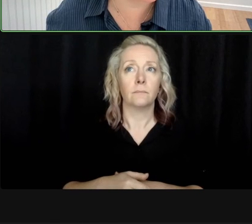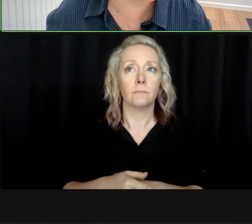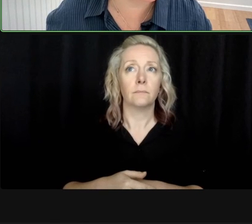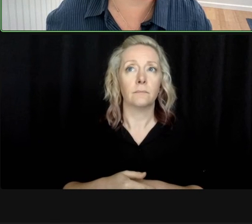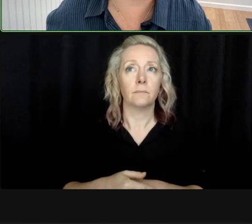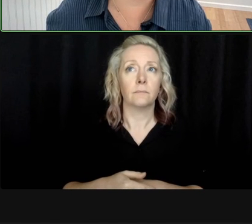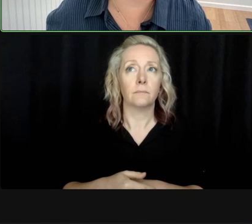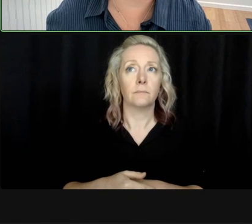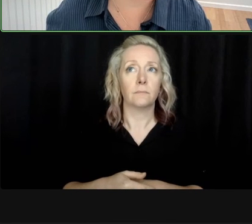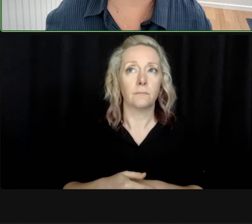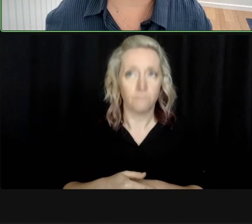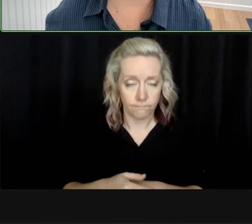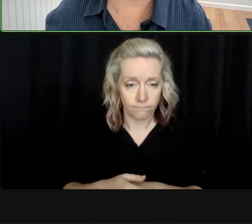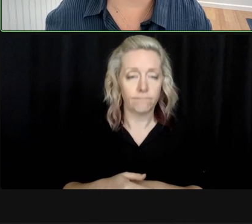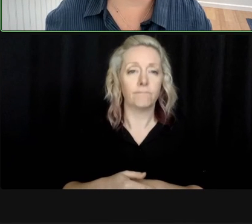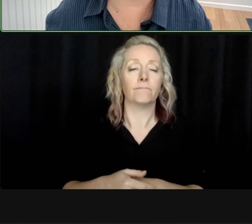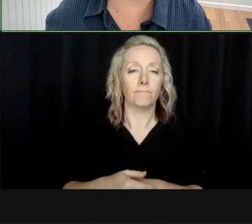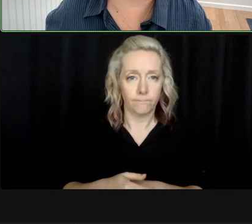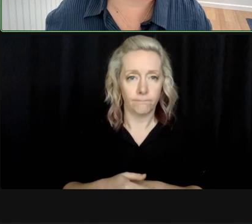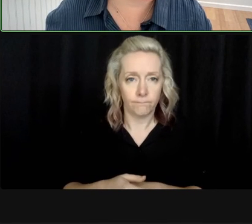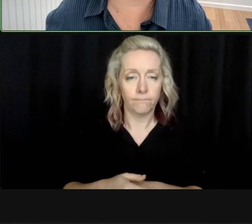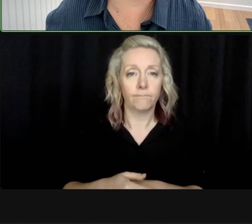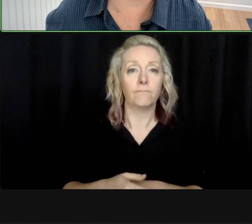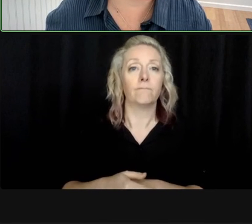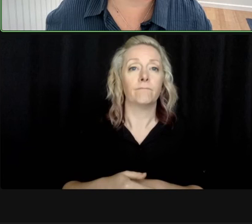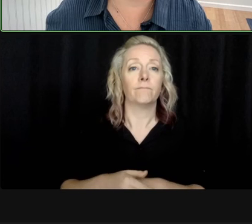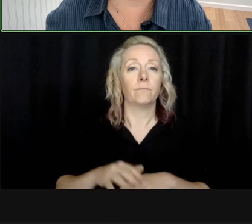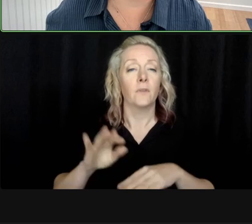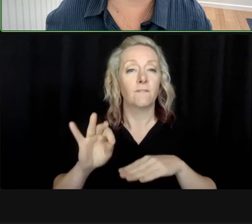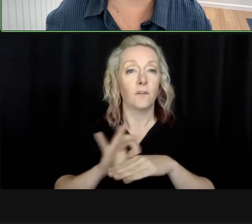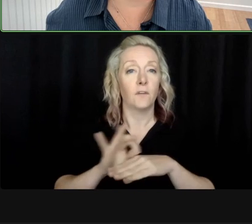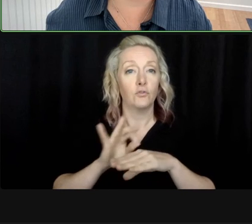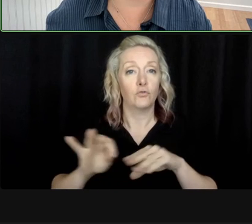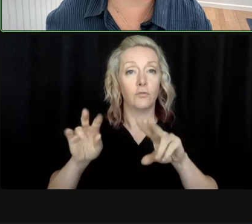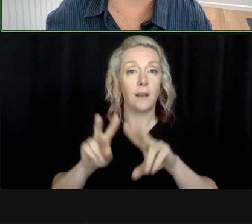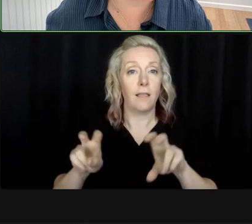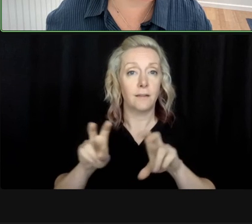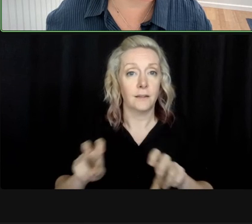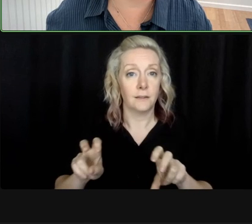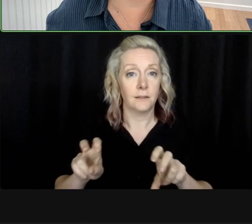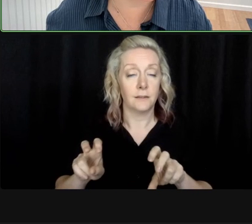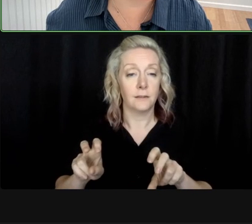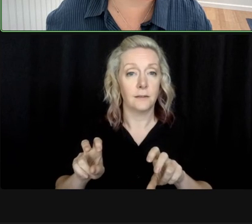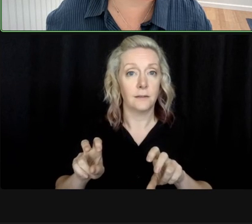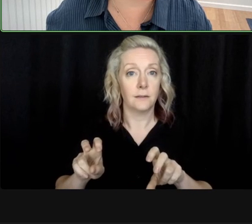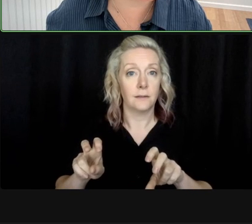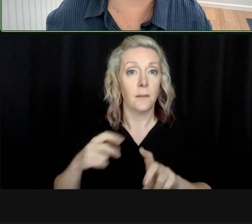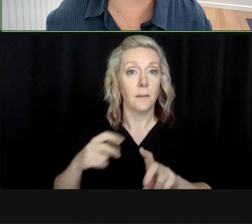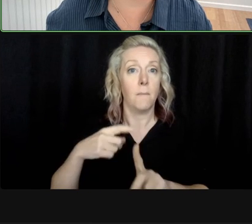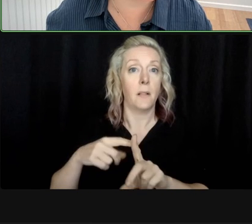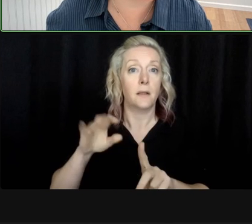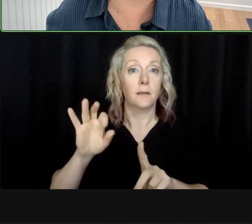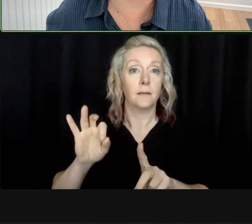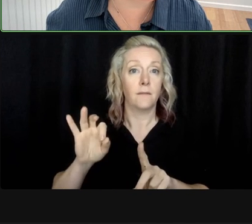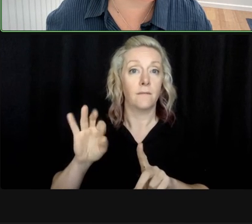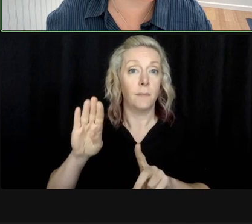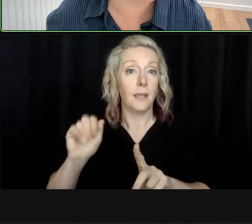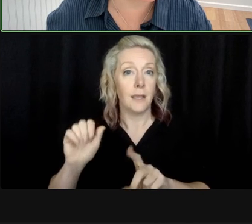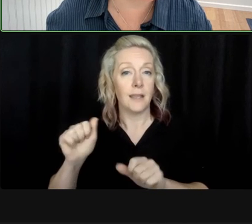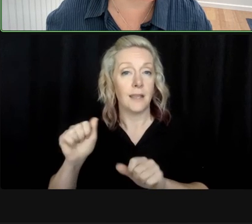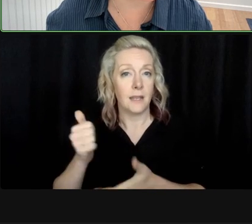And know where, yes, great. Functional analysis in addition to FBA can tweak sensory,